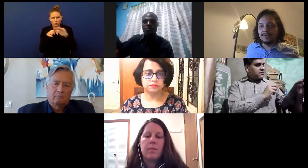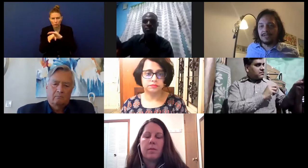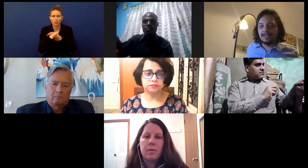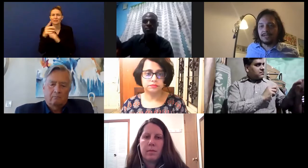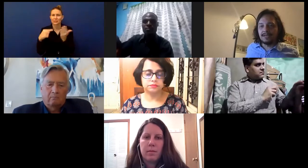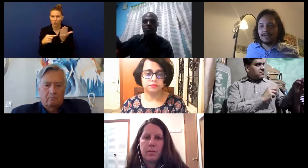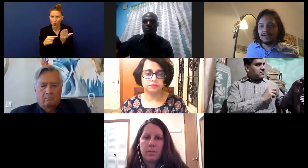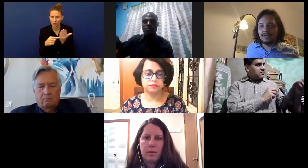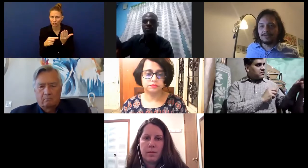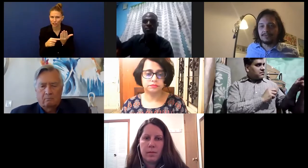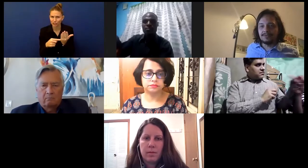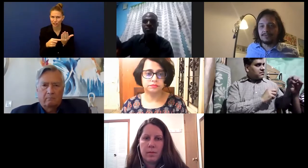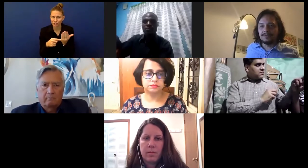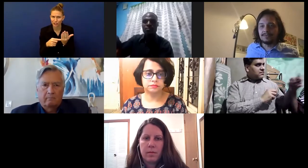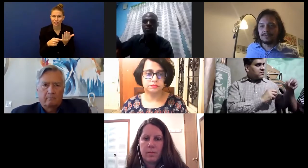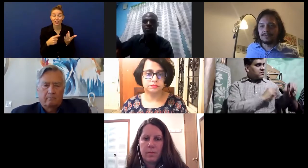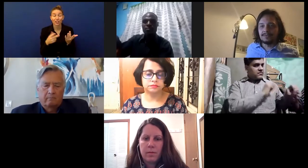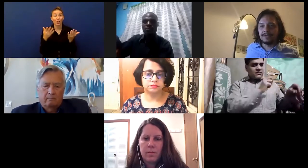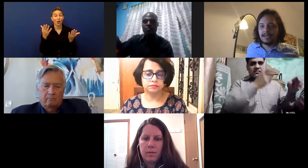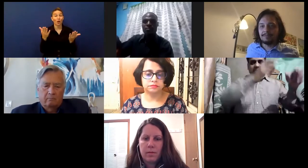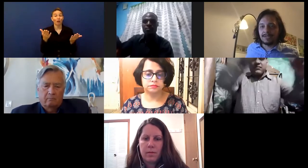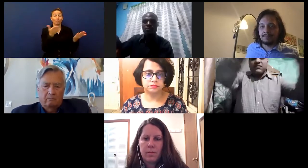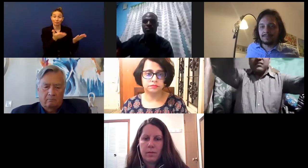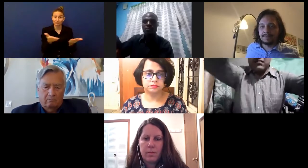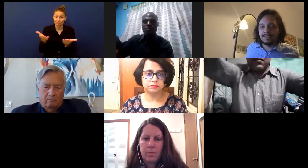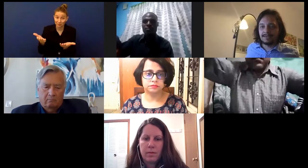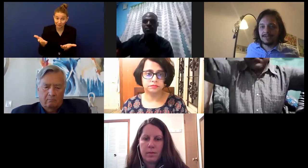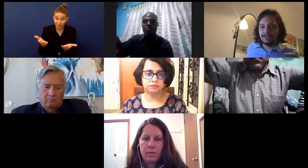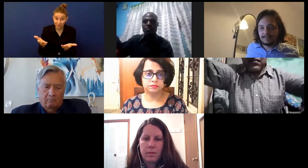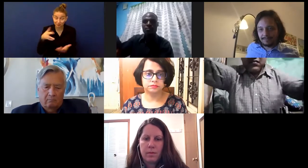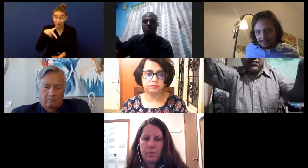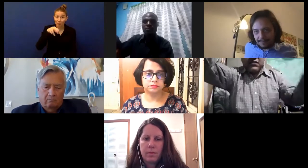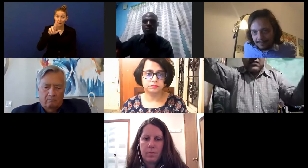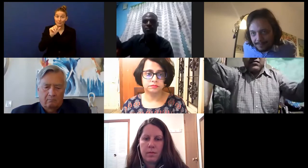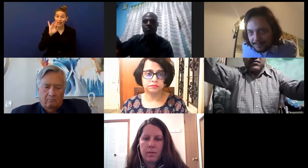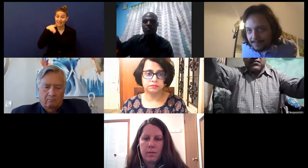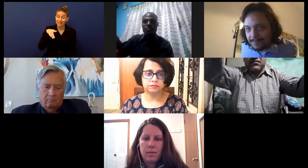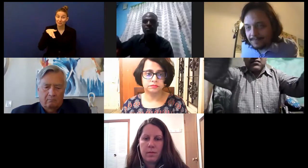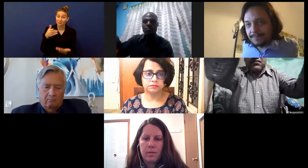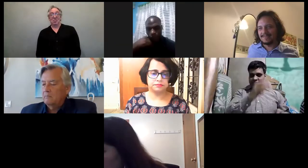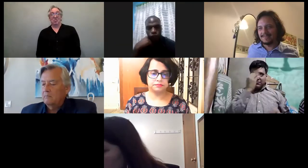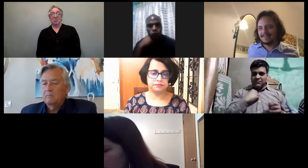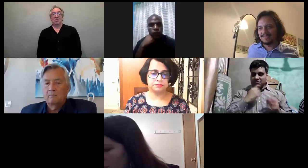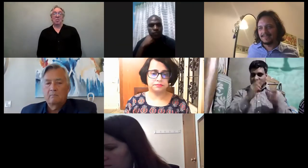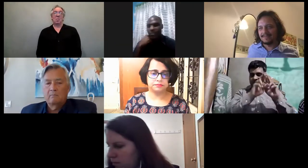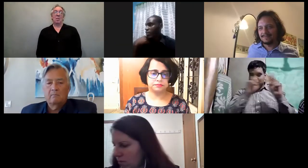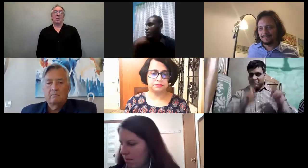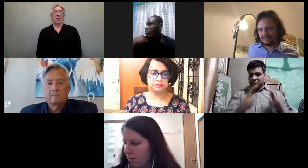Are we okay to get the intervention?